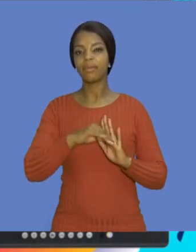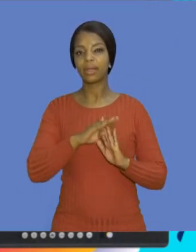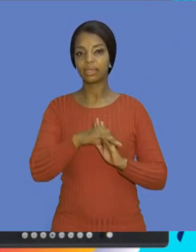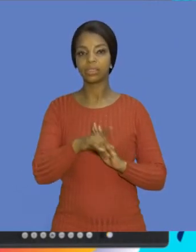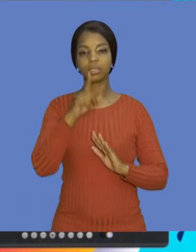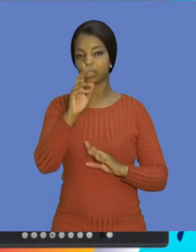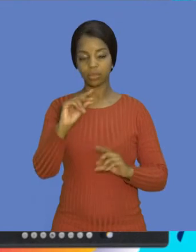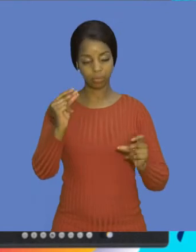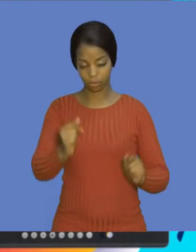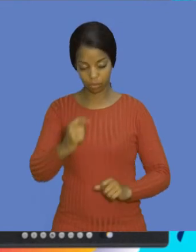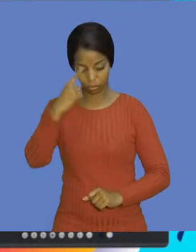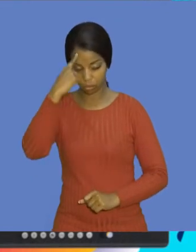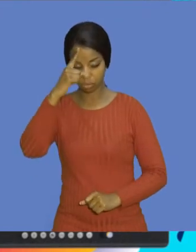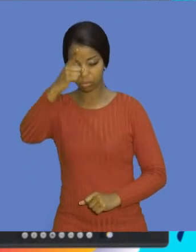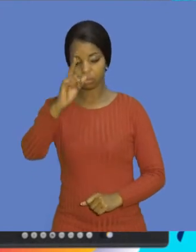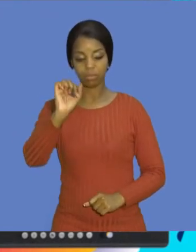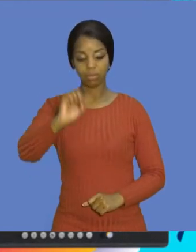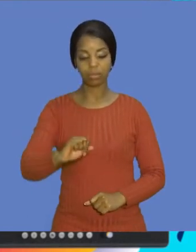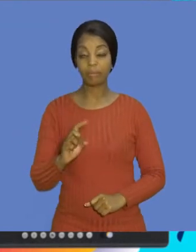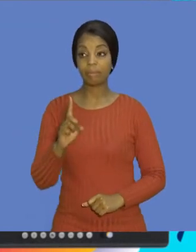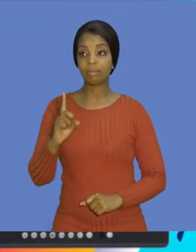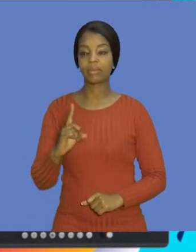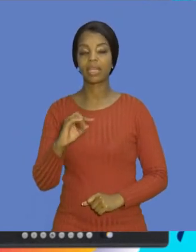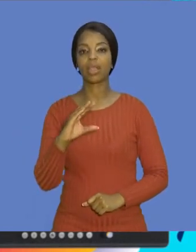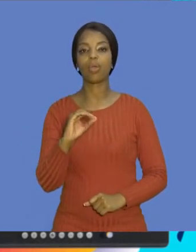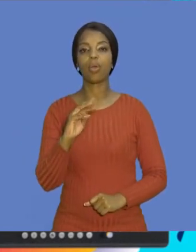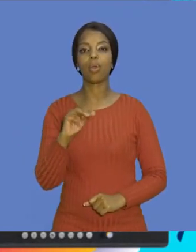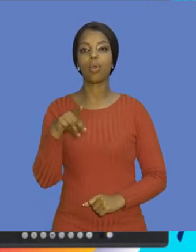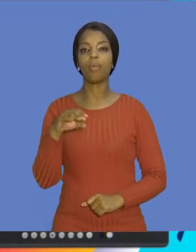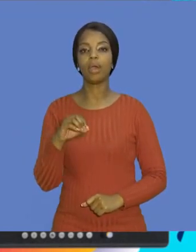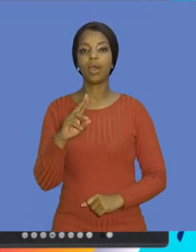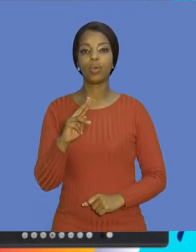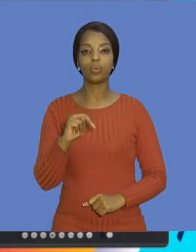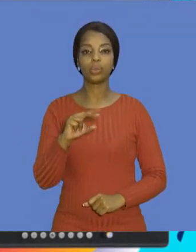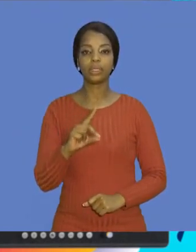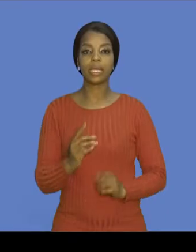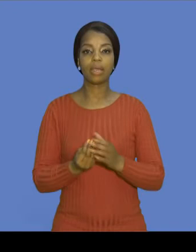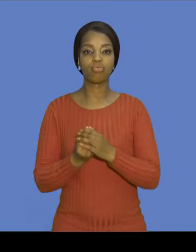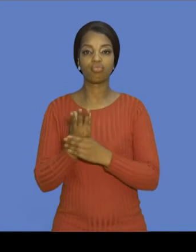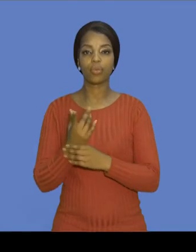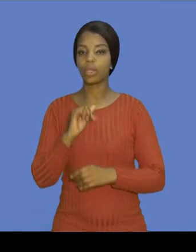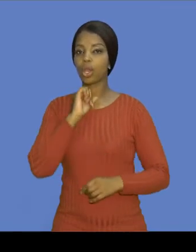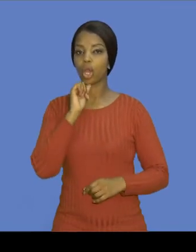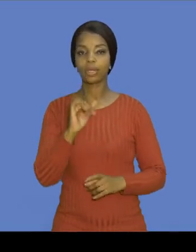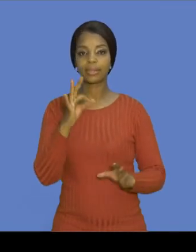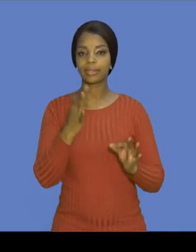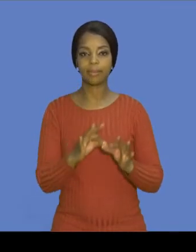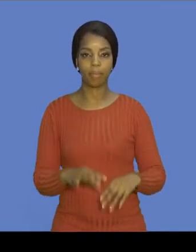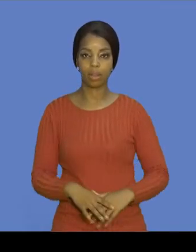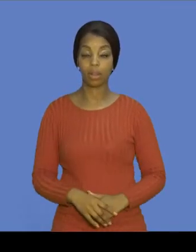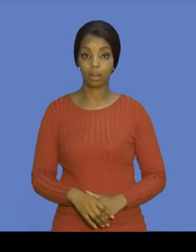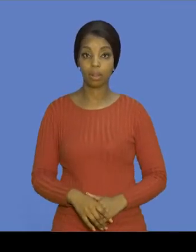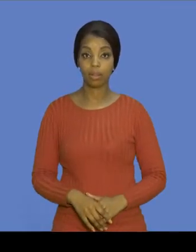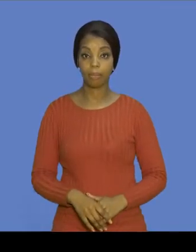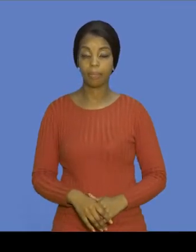you must be thinking about compound interest and not simple interest. And also, when